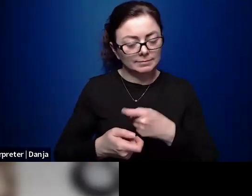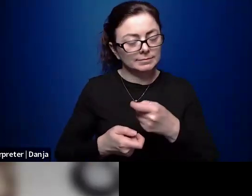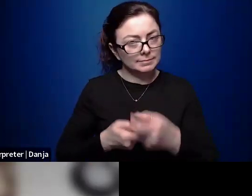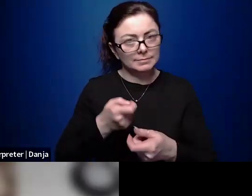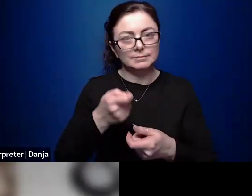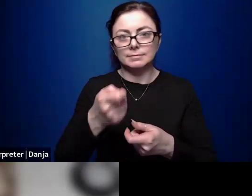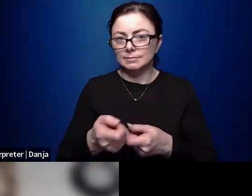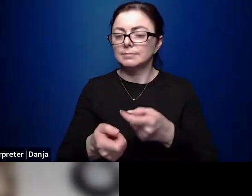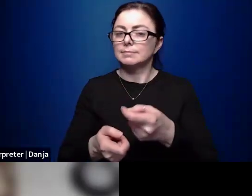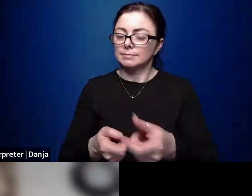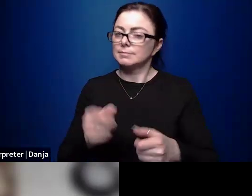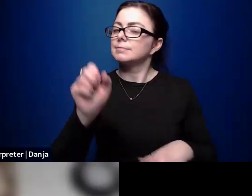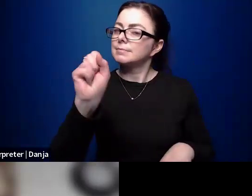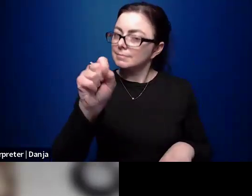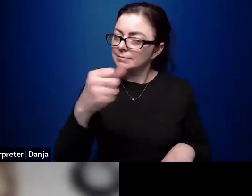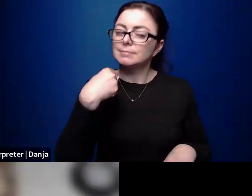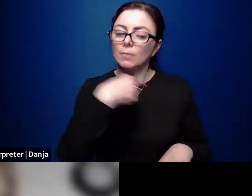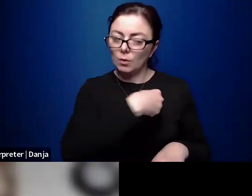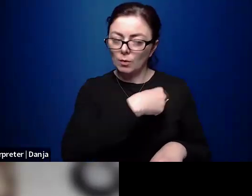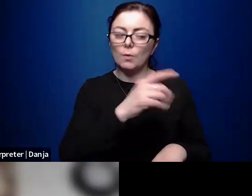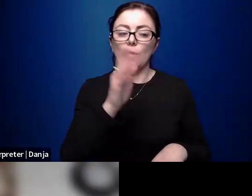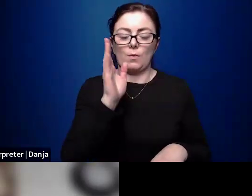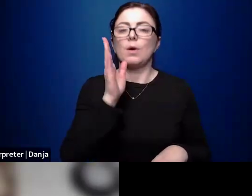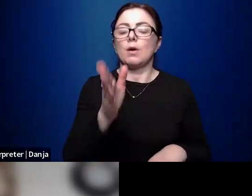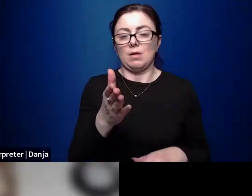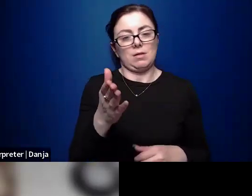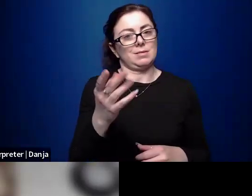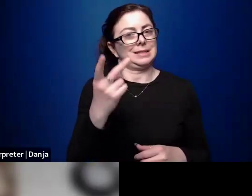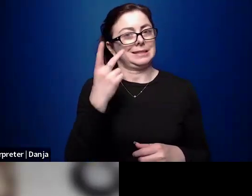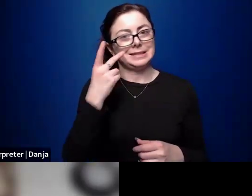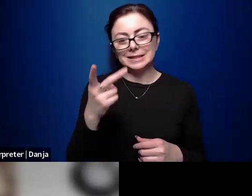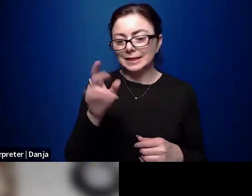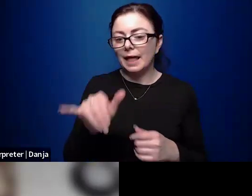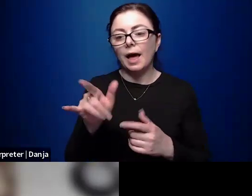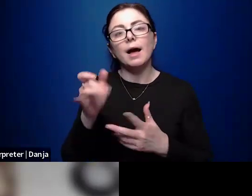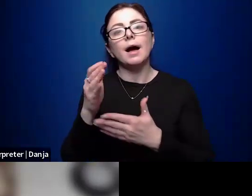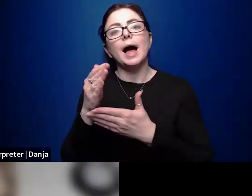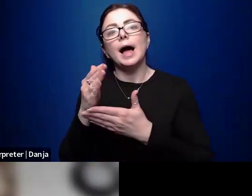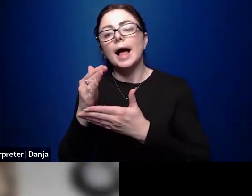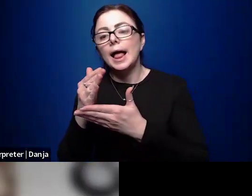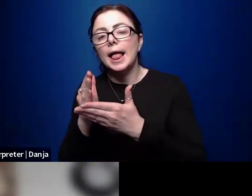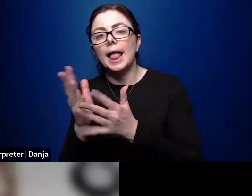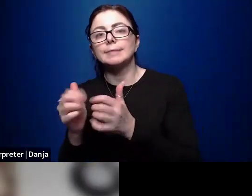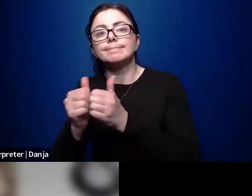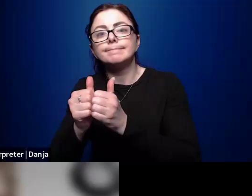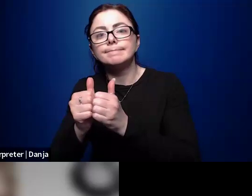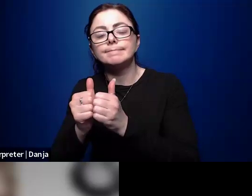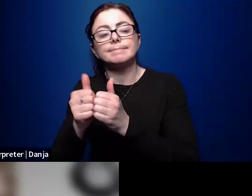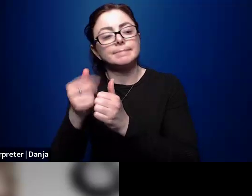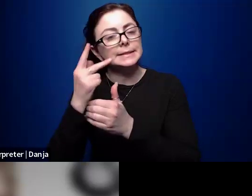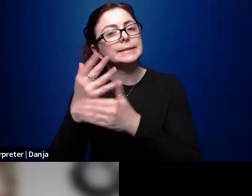Yes, we are gonna see scarf where the pieces are joined together,